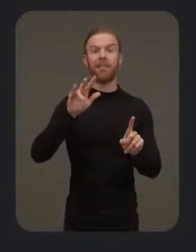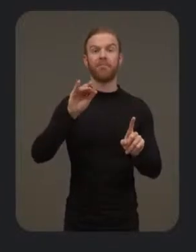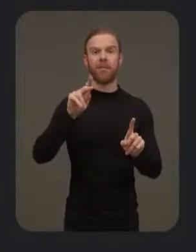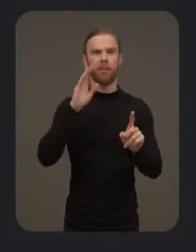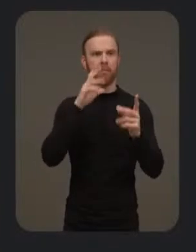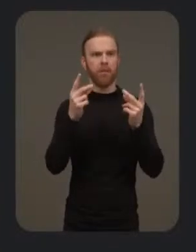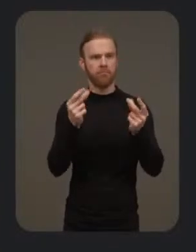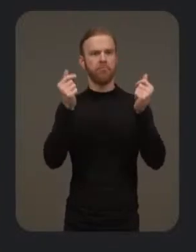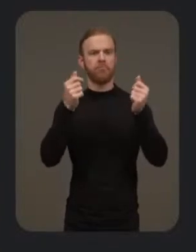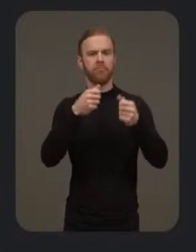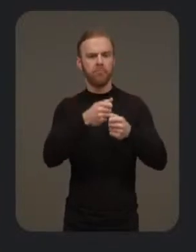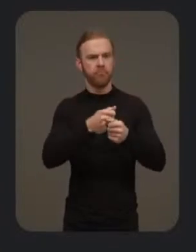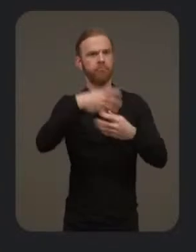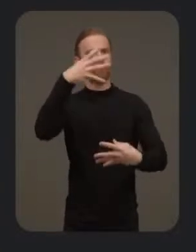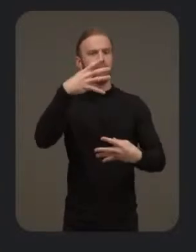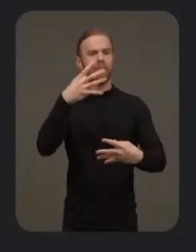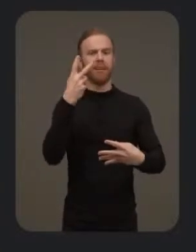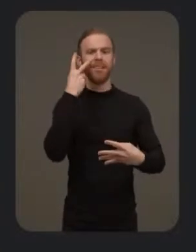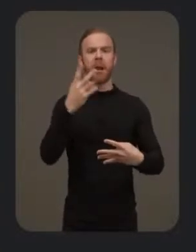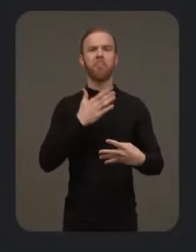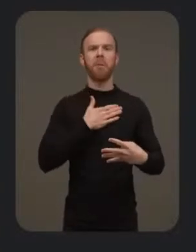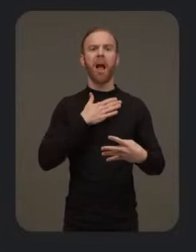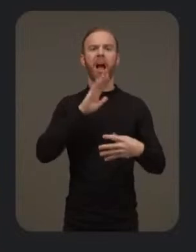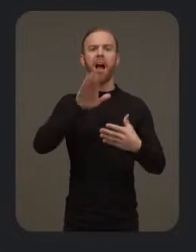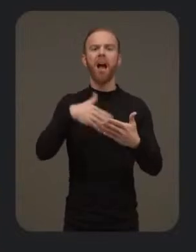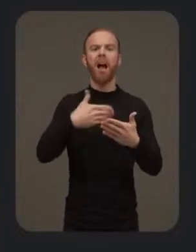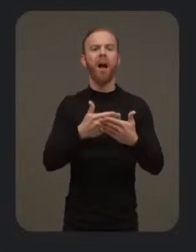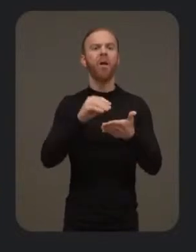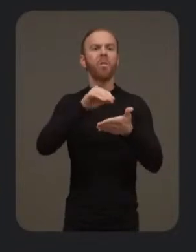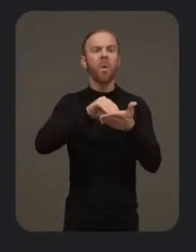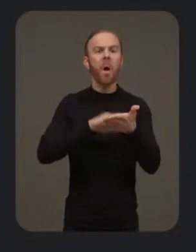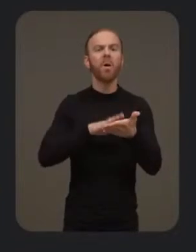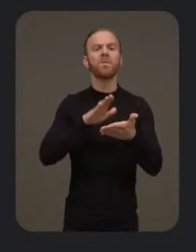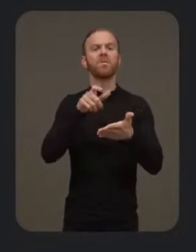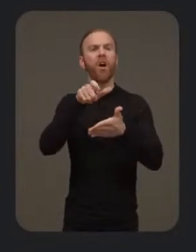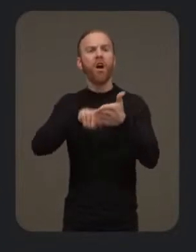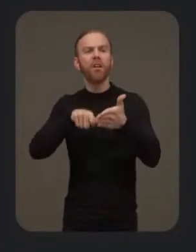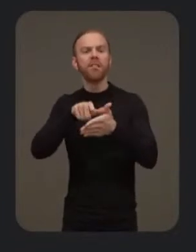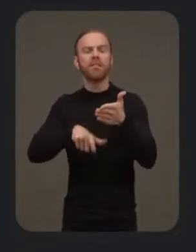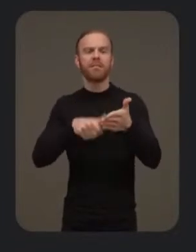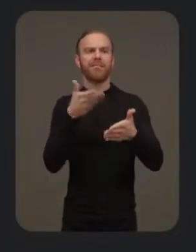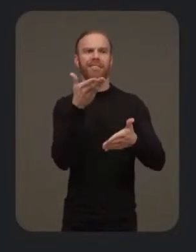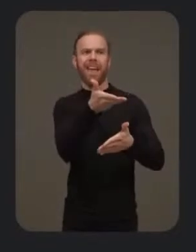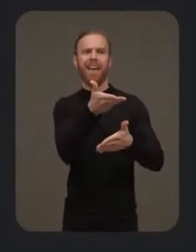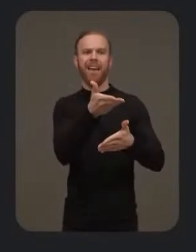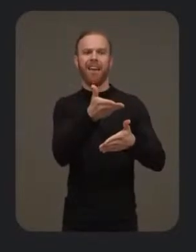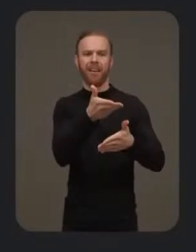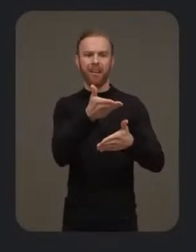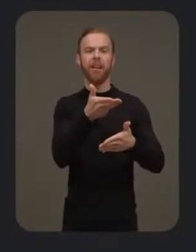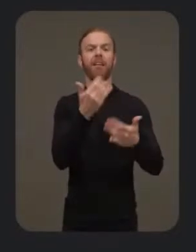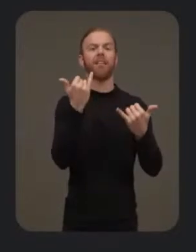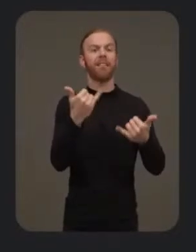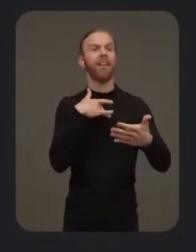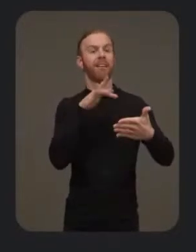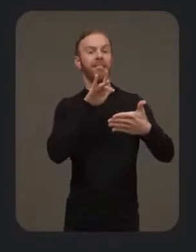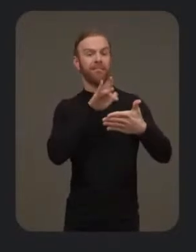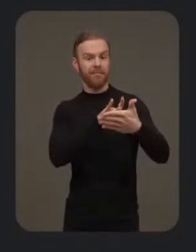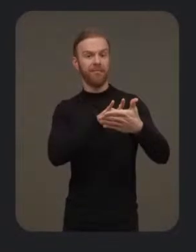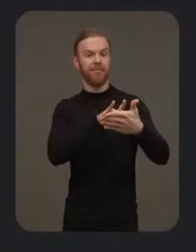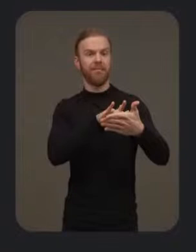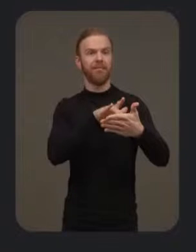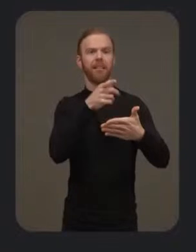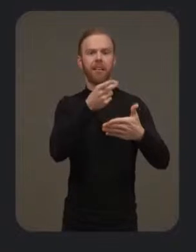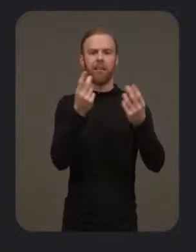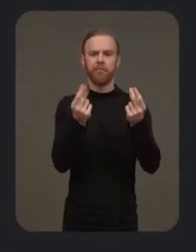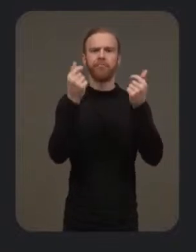can see my different notes and articles on the side. Here they are in the middle. And it instantly creates a